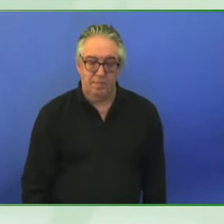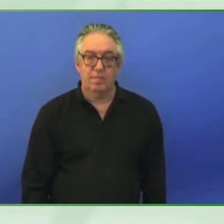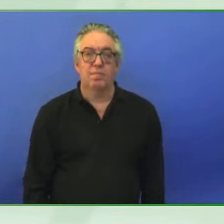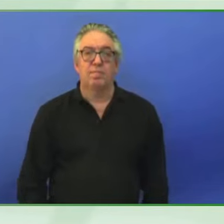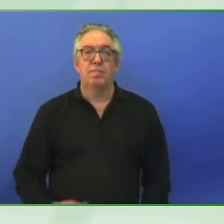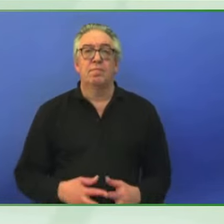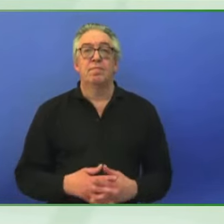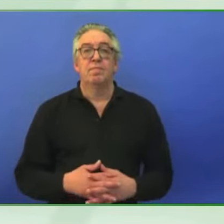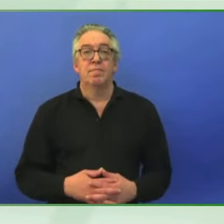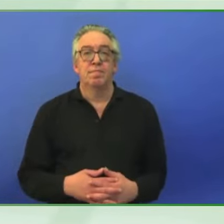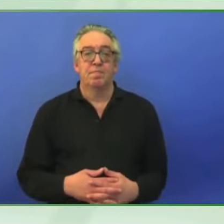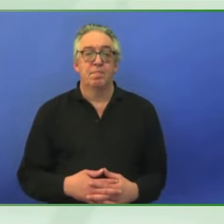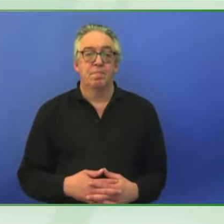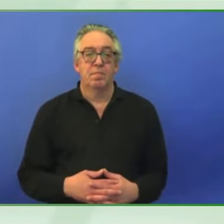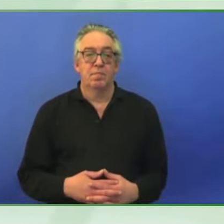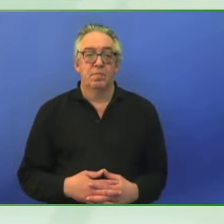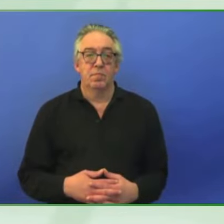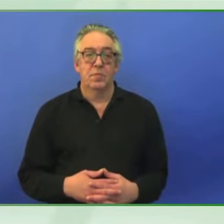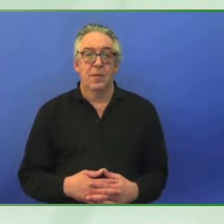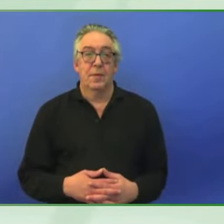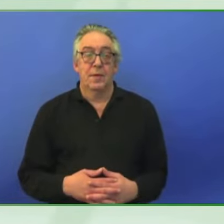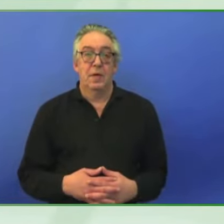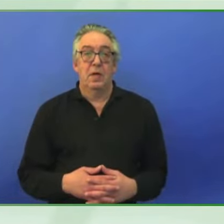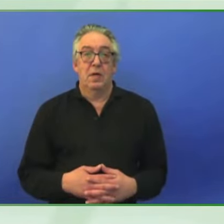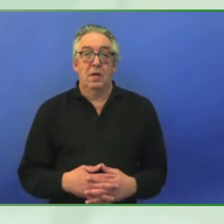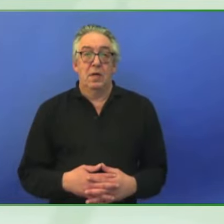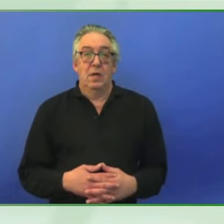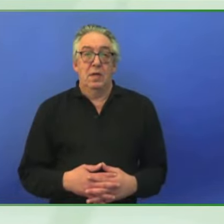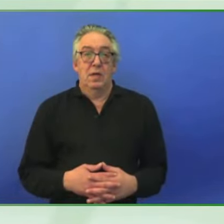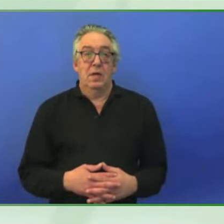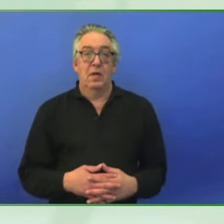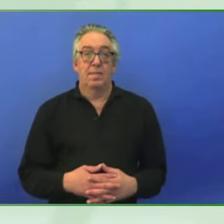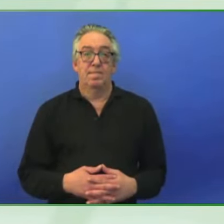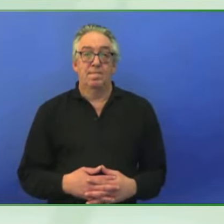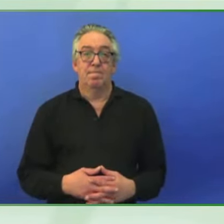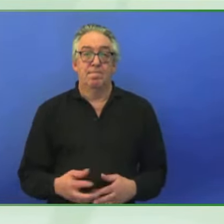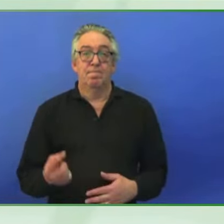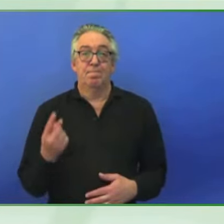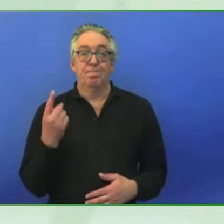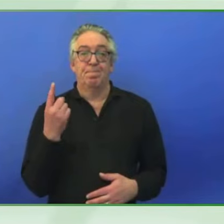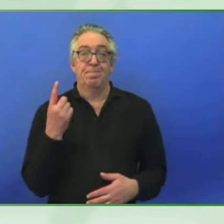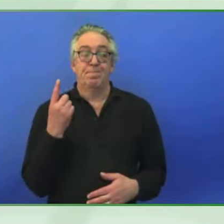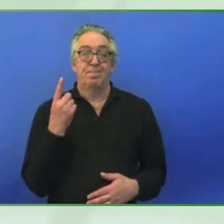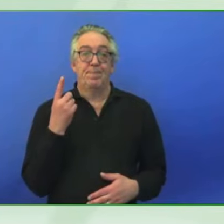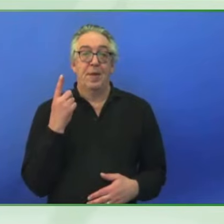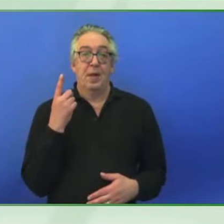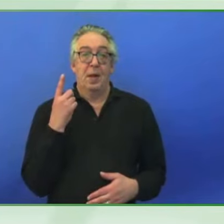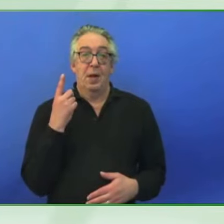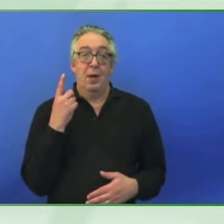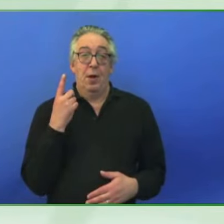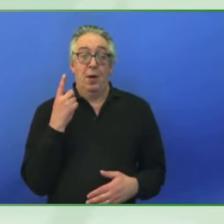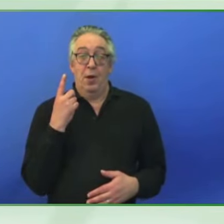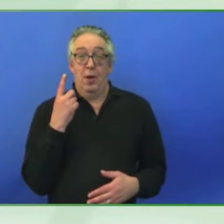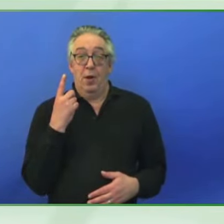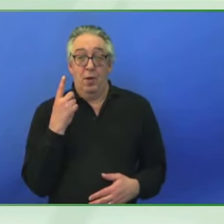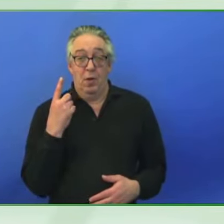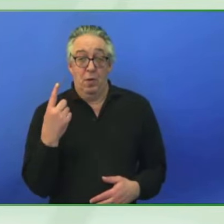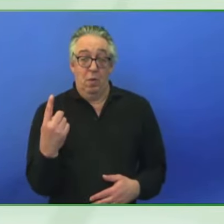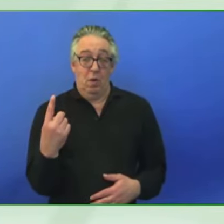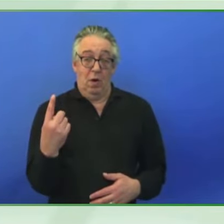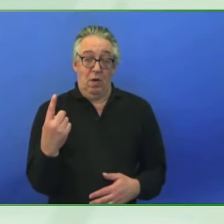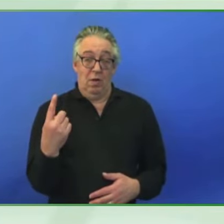one challenge in accessibility that's common in every country, in every city in the world,